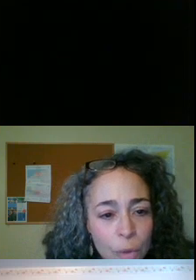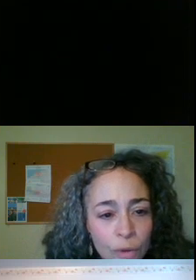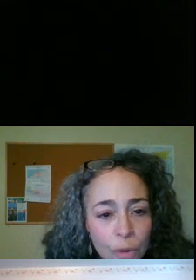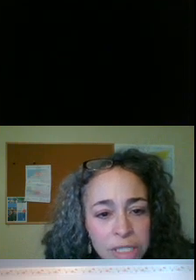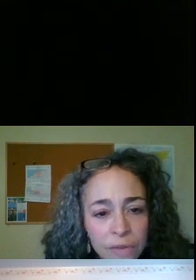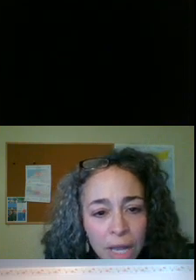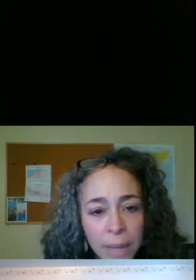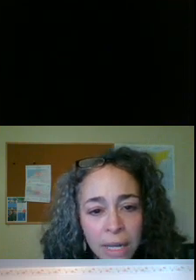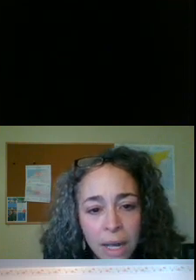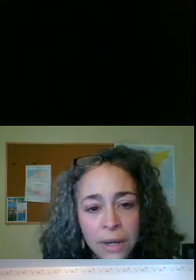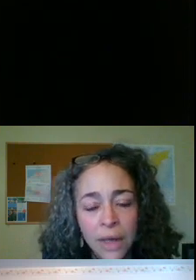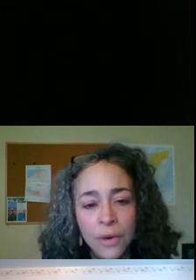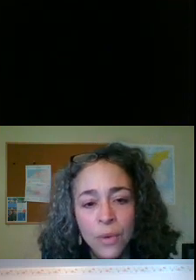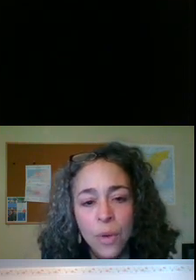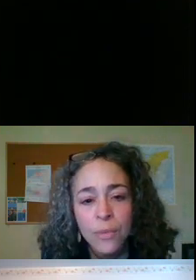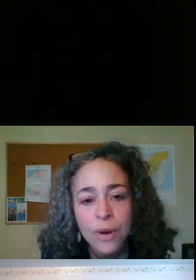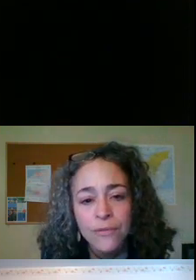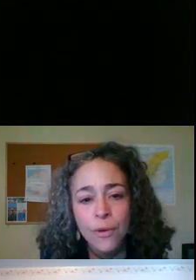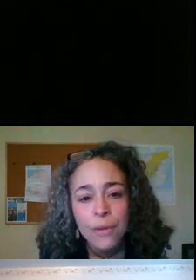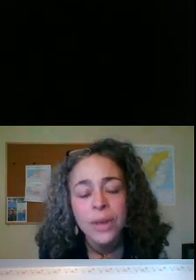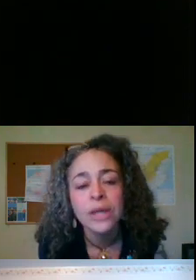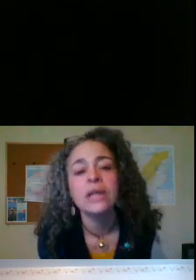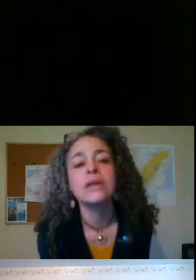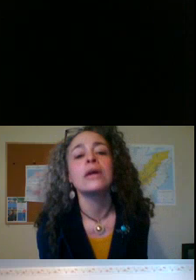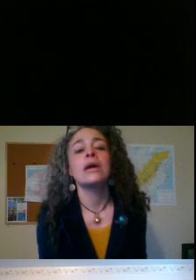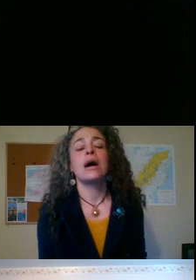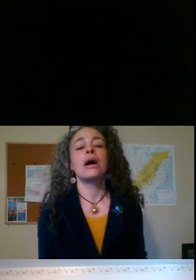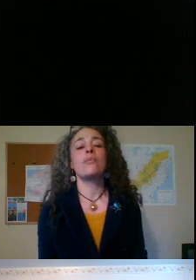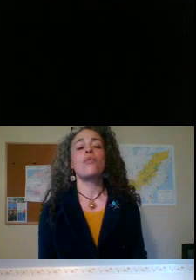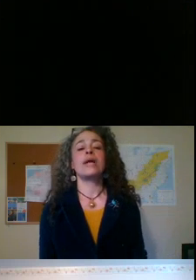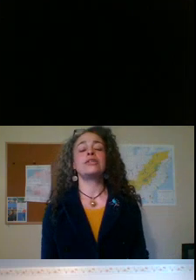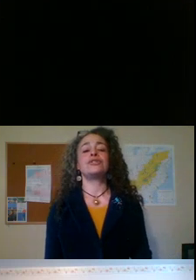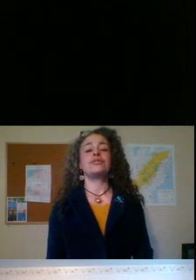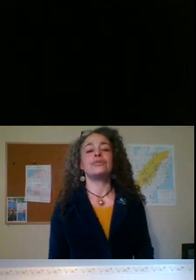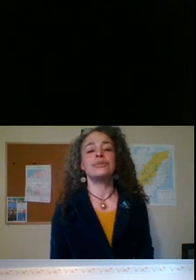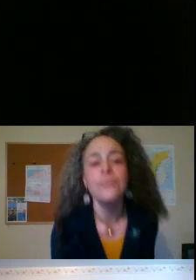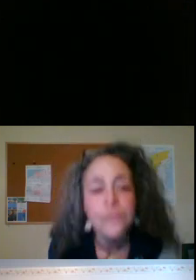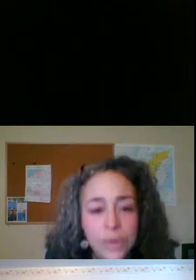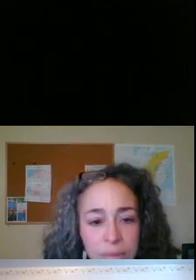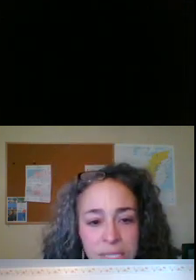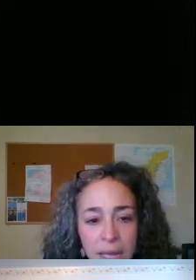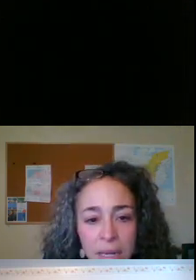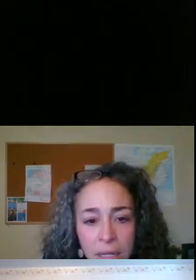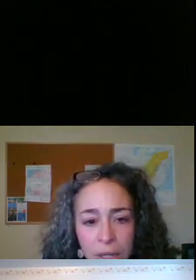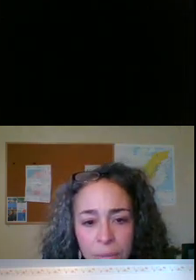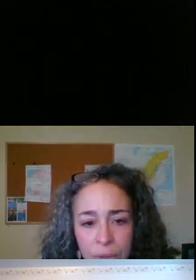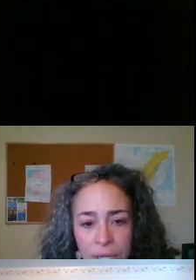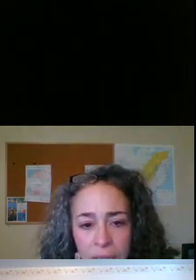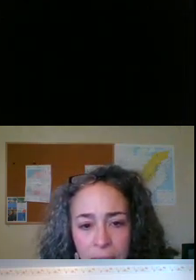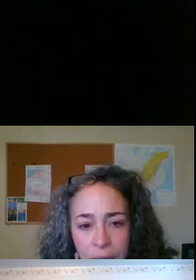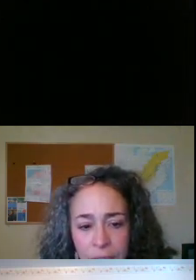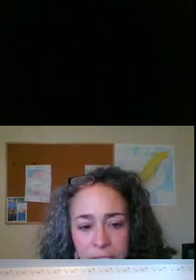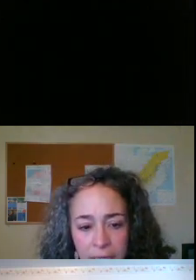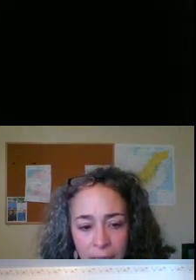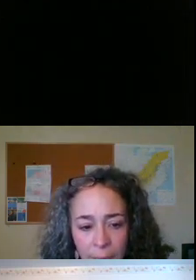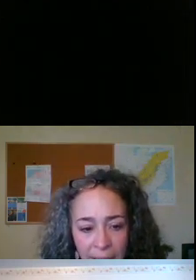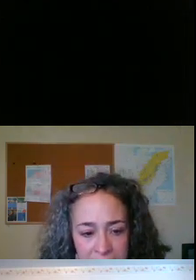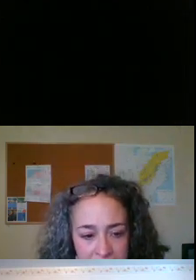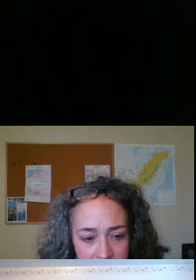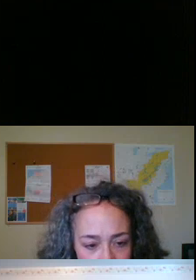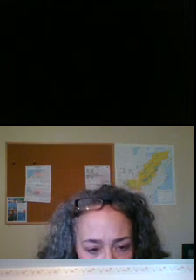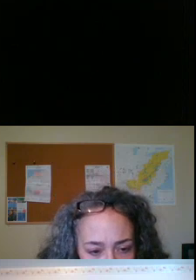was from workforce development. Another 1.4 million went to, what was that? Community leaders